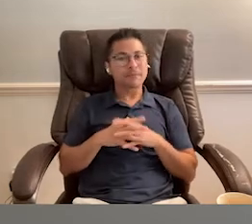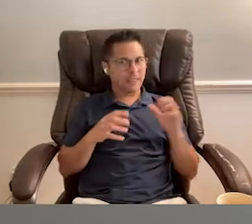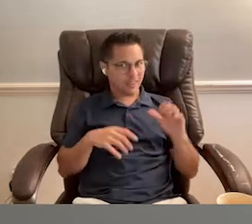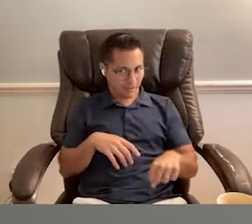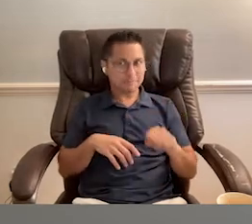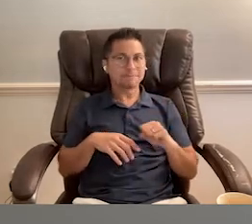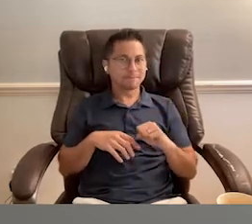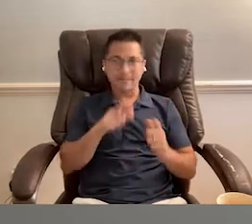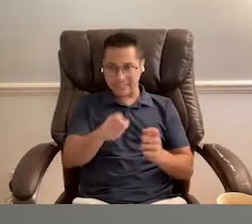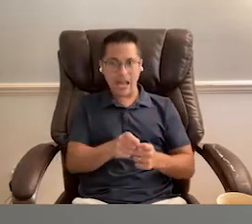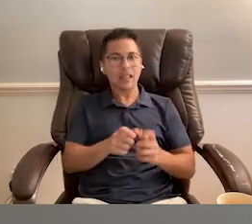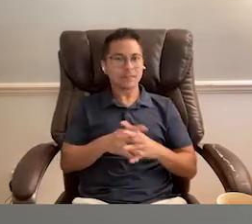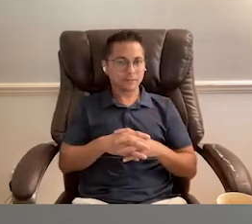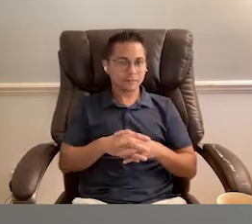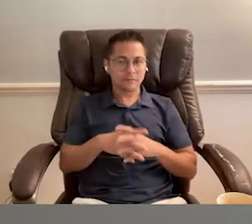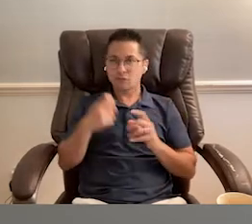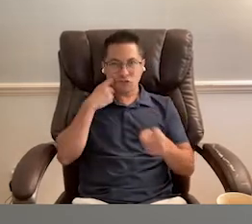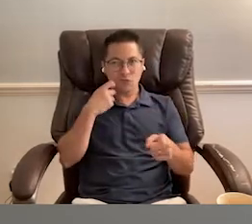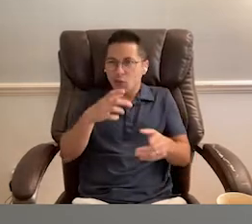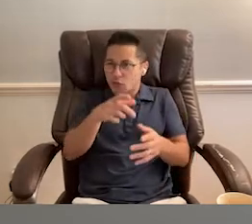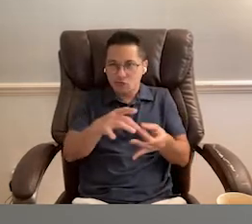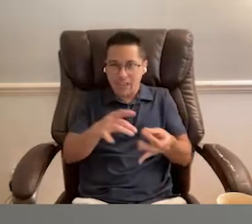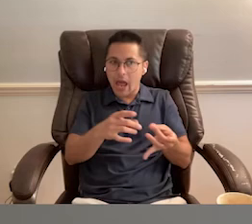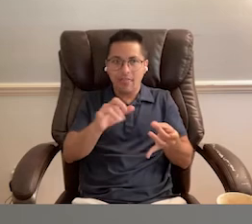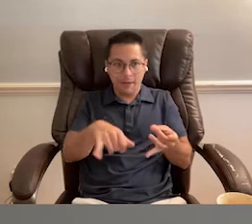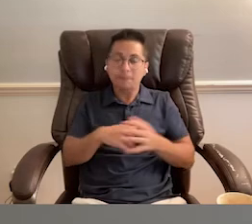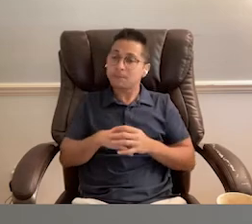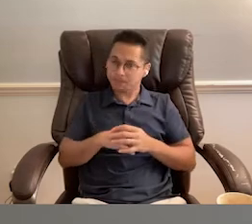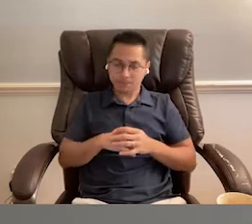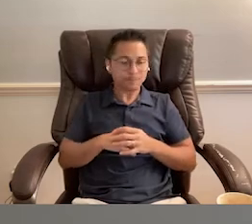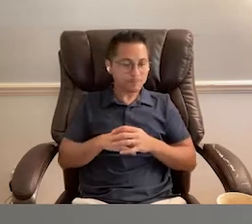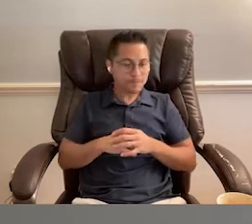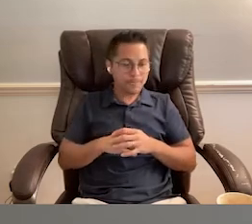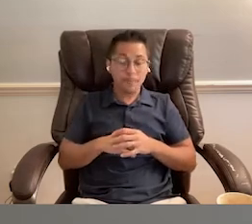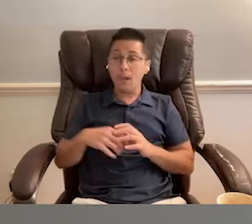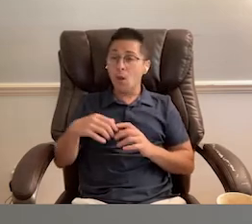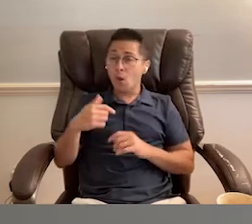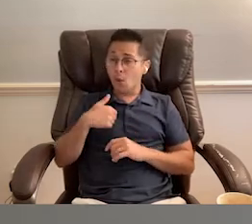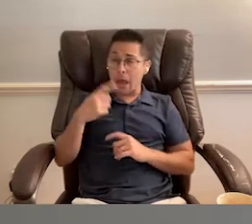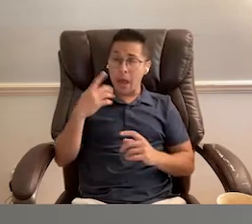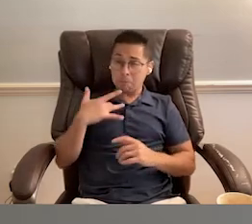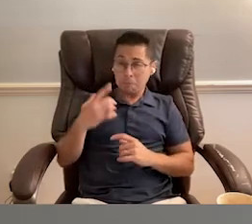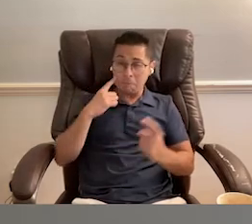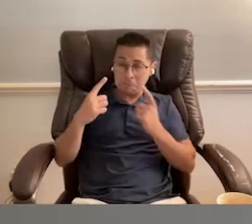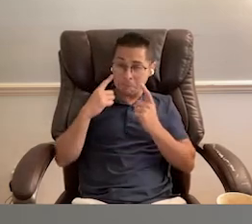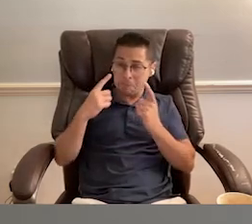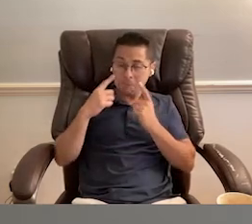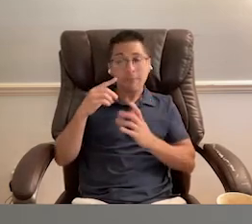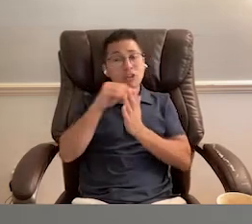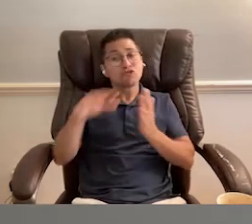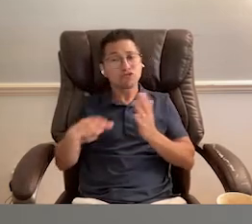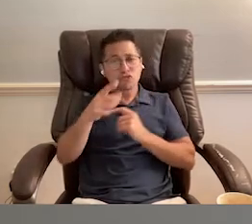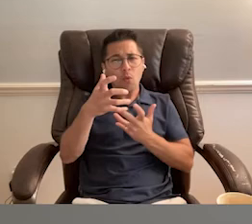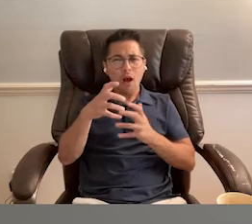Yeah. See what I'm saying? Yeah, exactly. Just what you said, just there. What I see most happen though is the